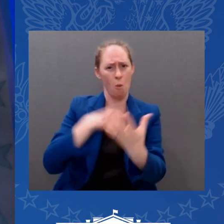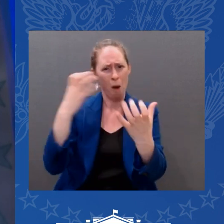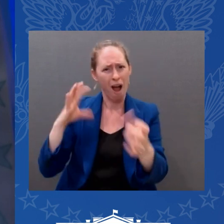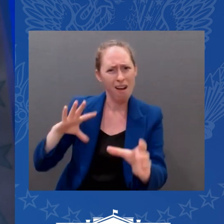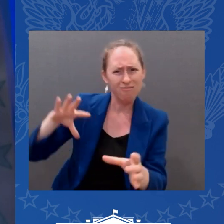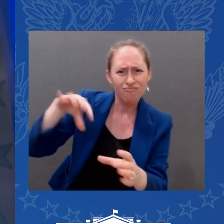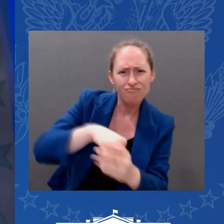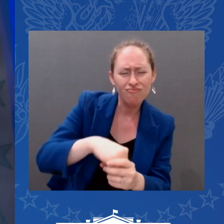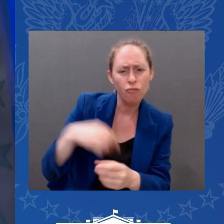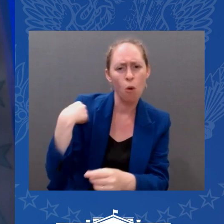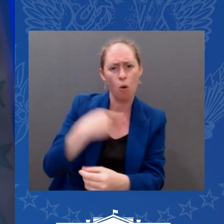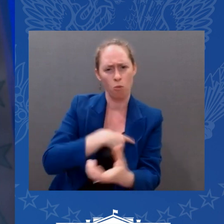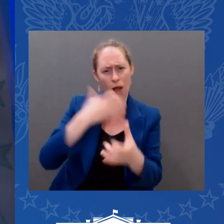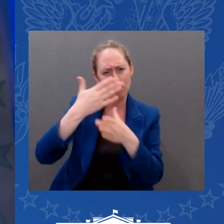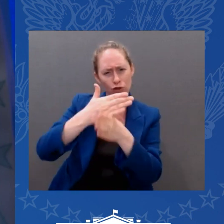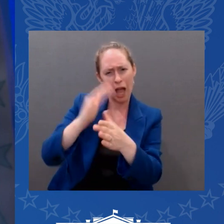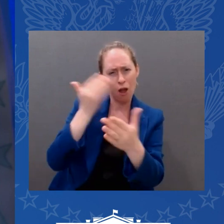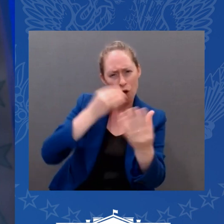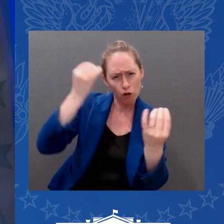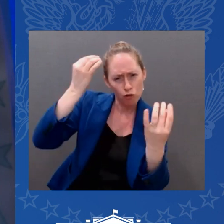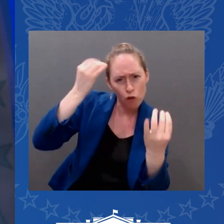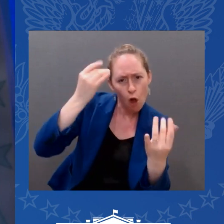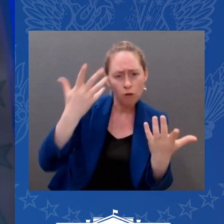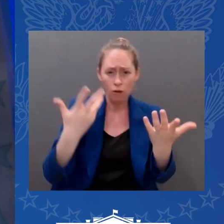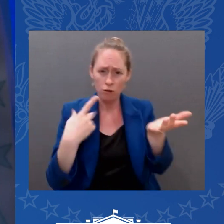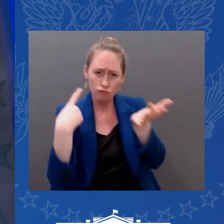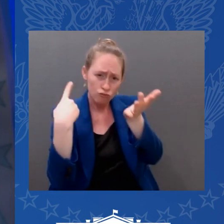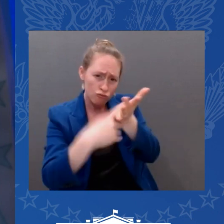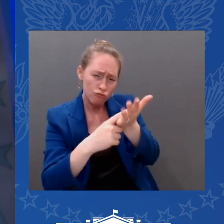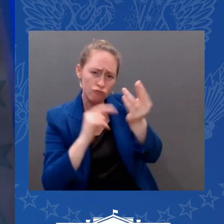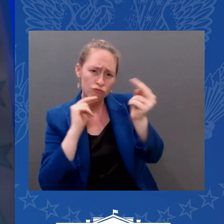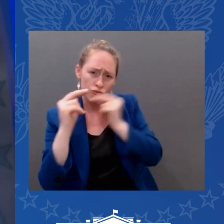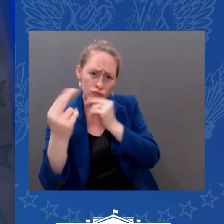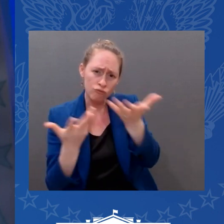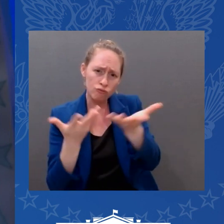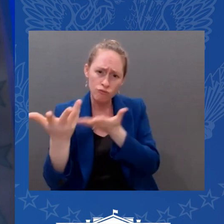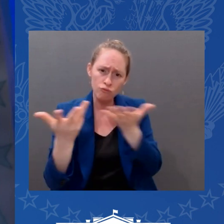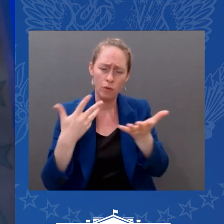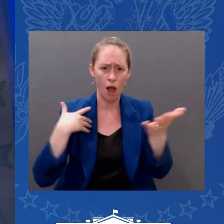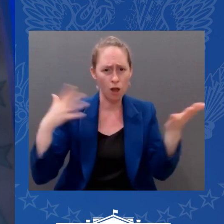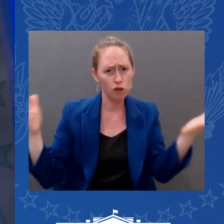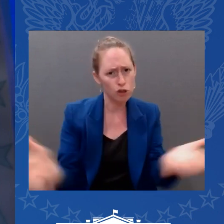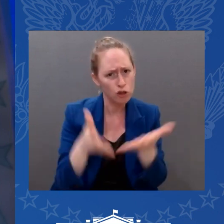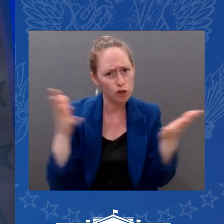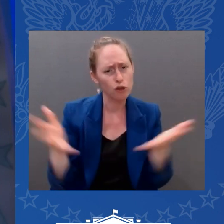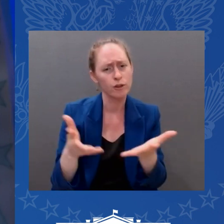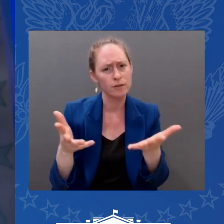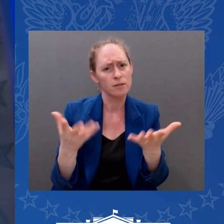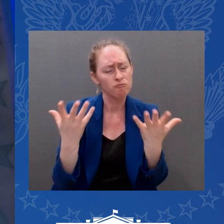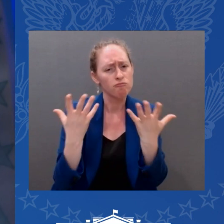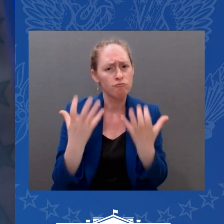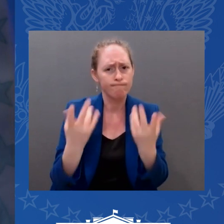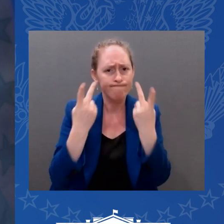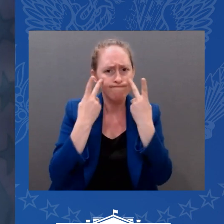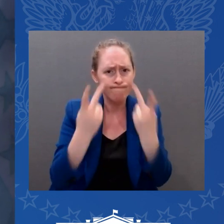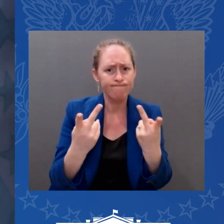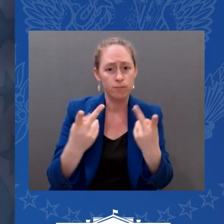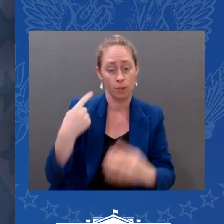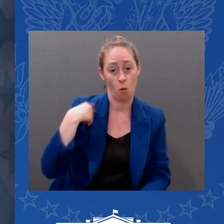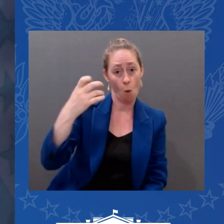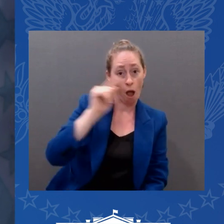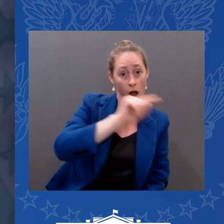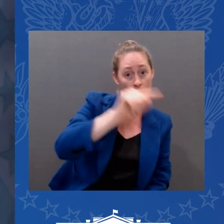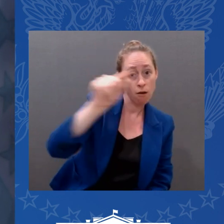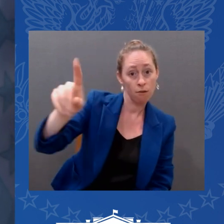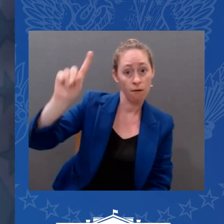to encourage, and to encourage governments to recognize the legal and binding